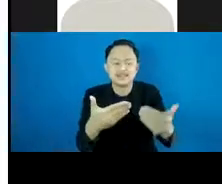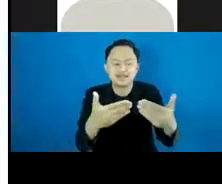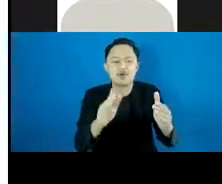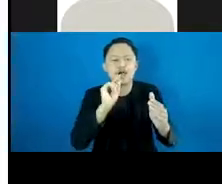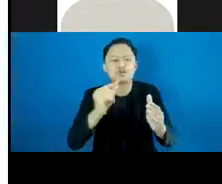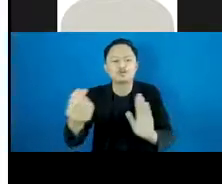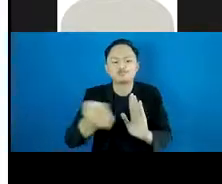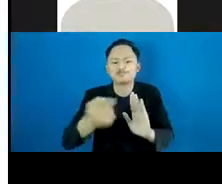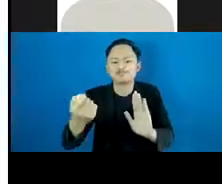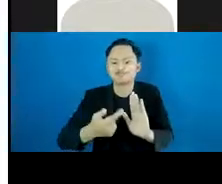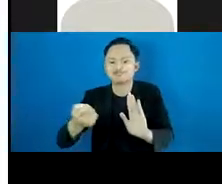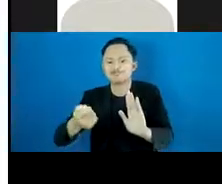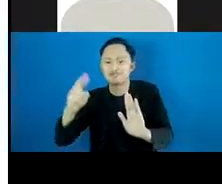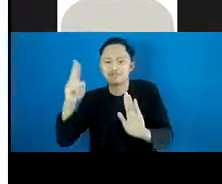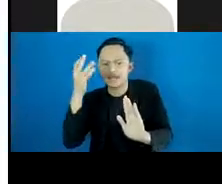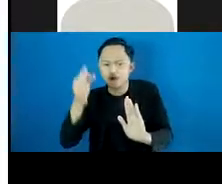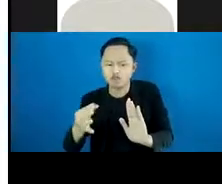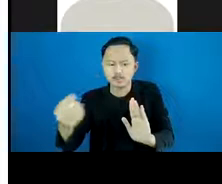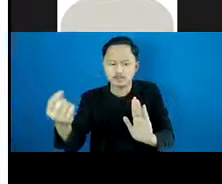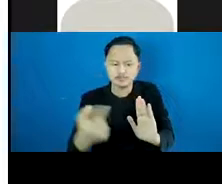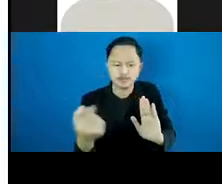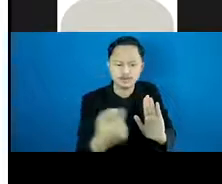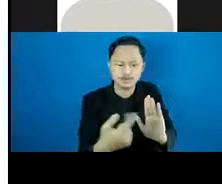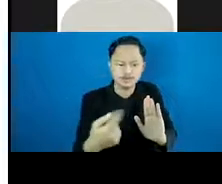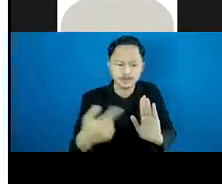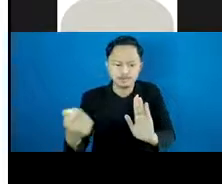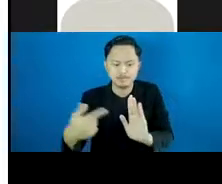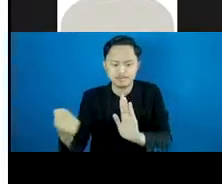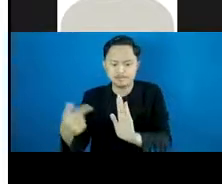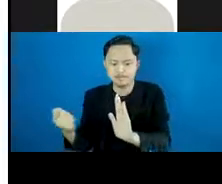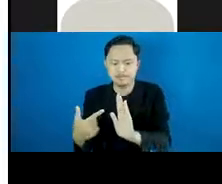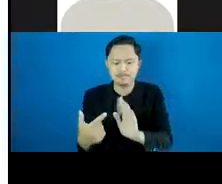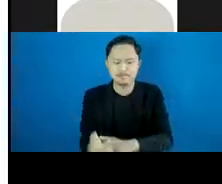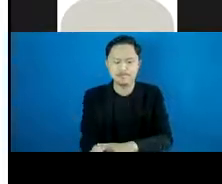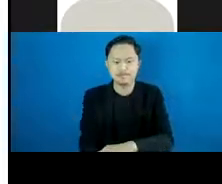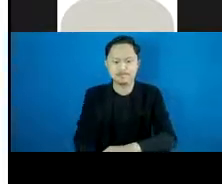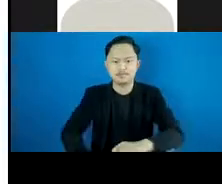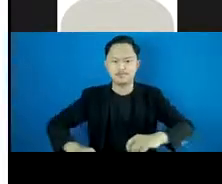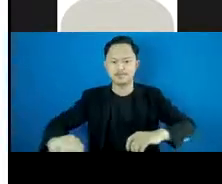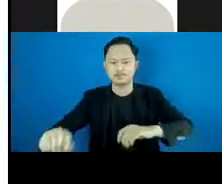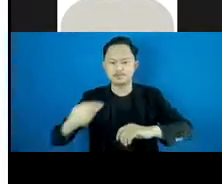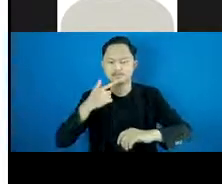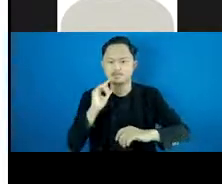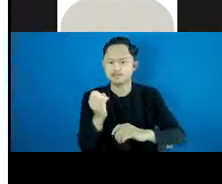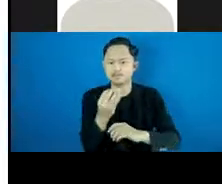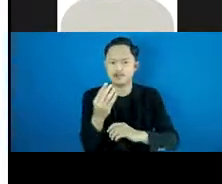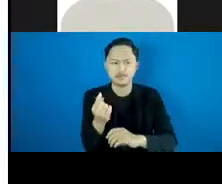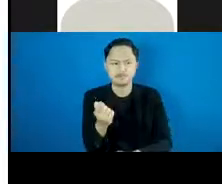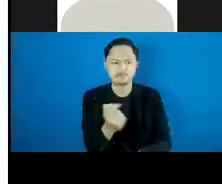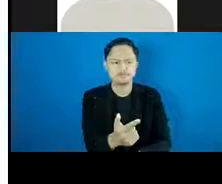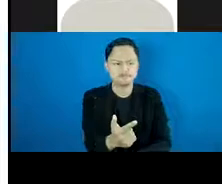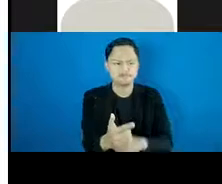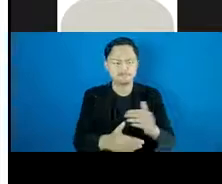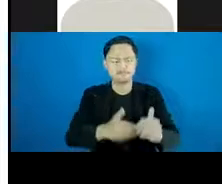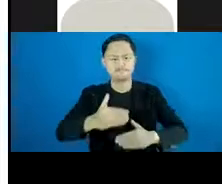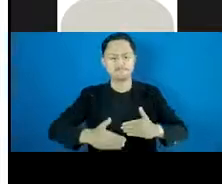their city governments. Then there is an expectation that the cost will reduce because of this large procurement that is going on. And